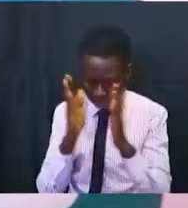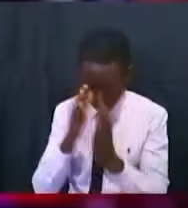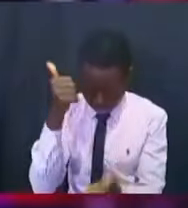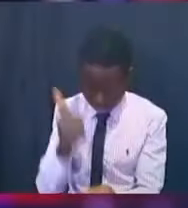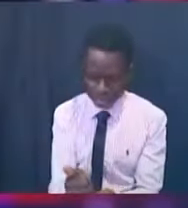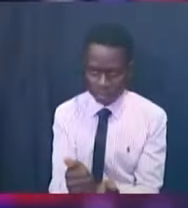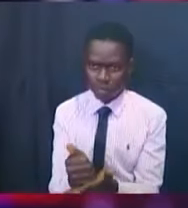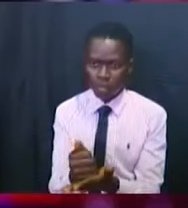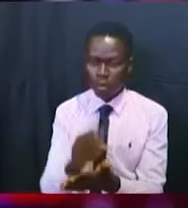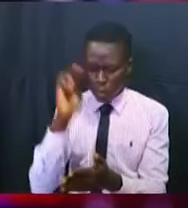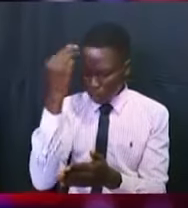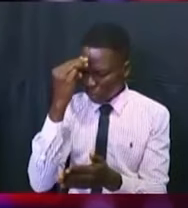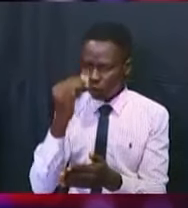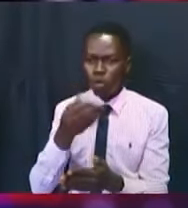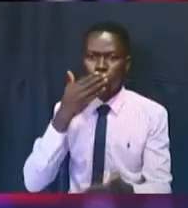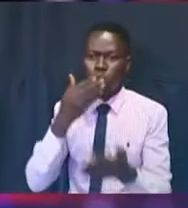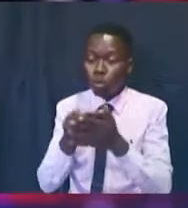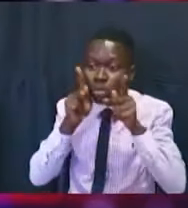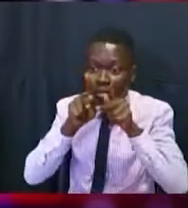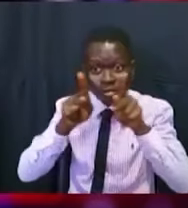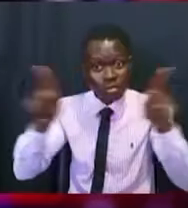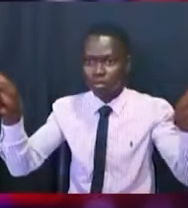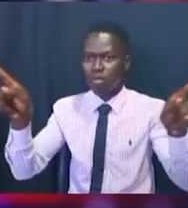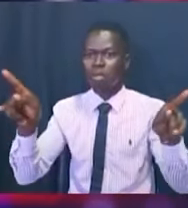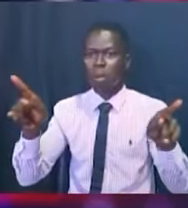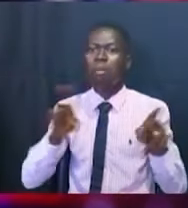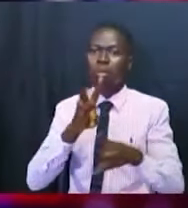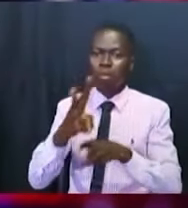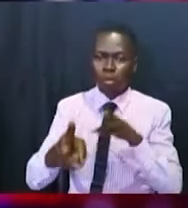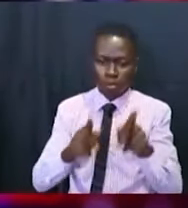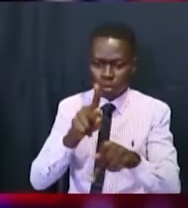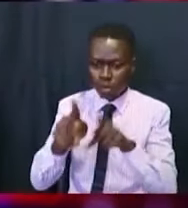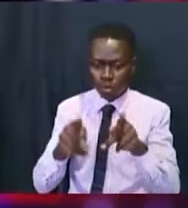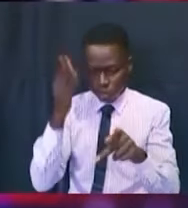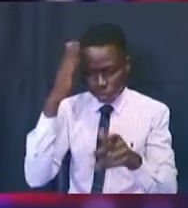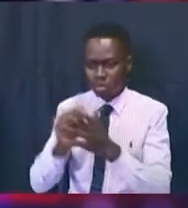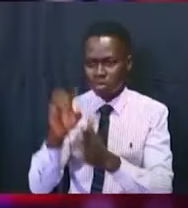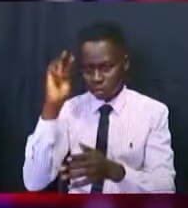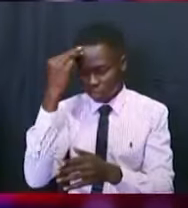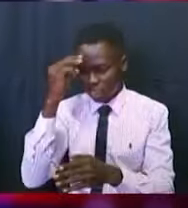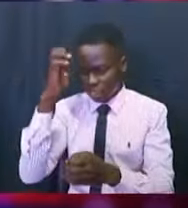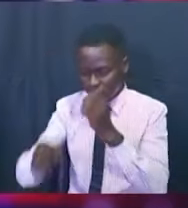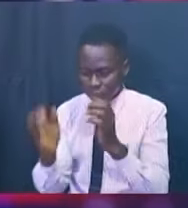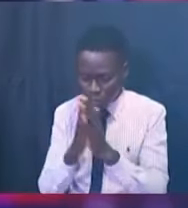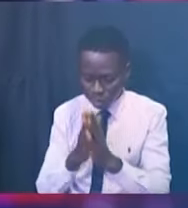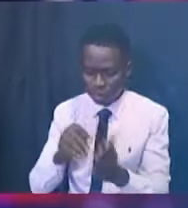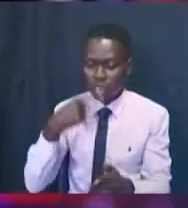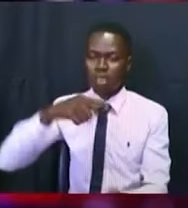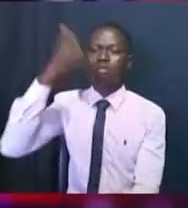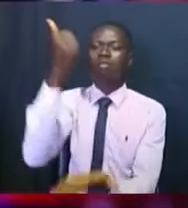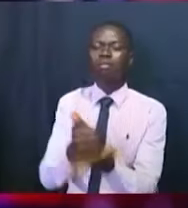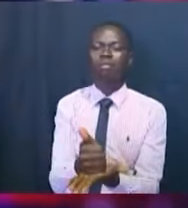training. Very popular. Maybe the most popular. And then he ended his prayer saying